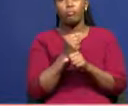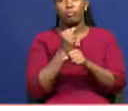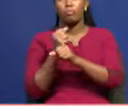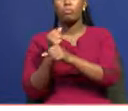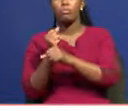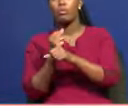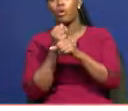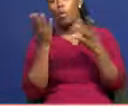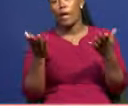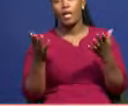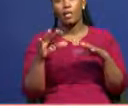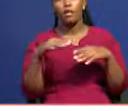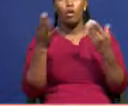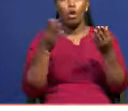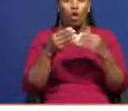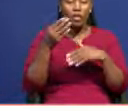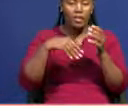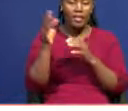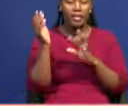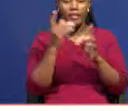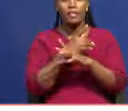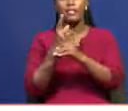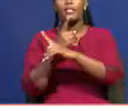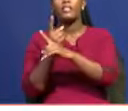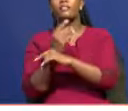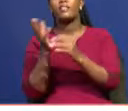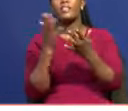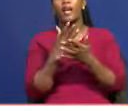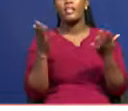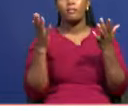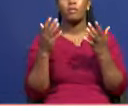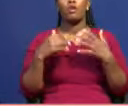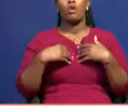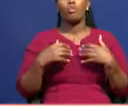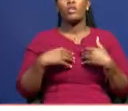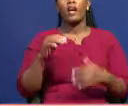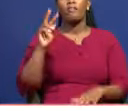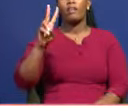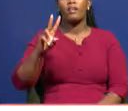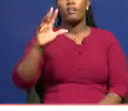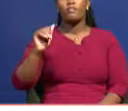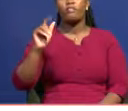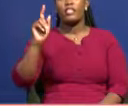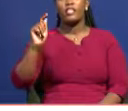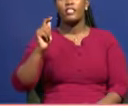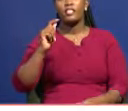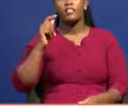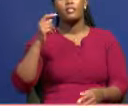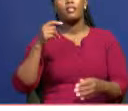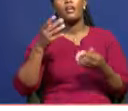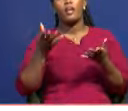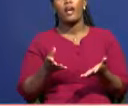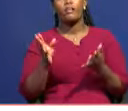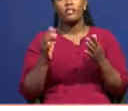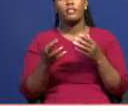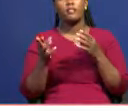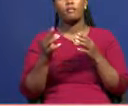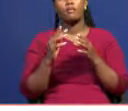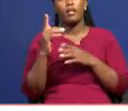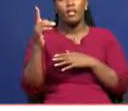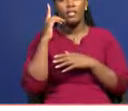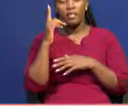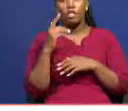trade or sell various items, there is a VAT that is applicable to everyone. The threshold for VAT registration is currently at